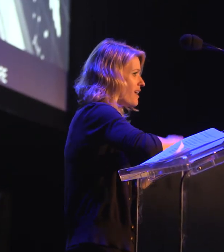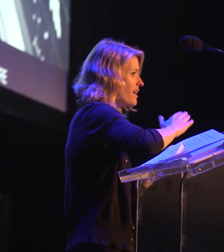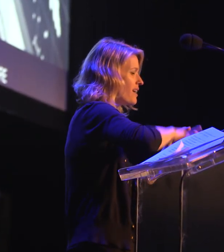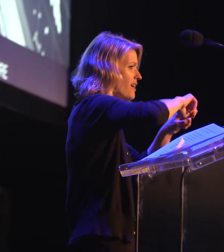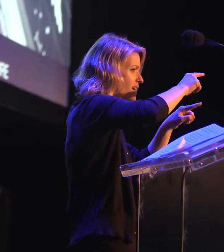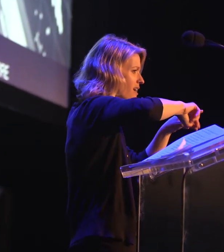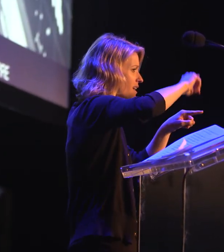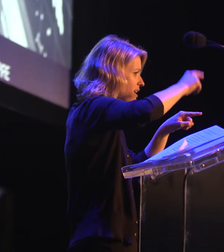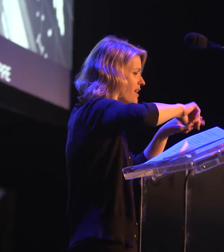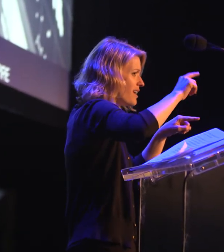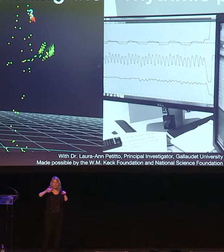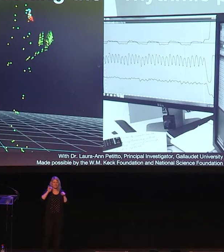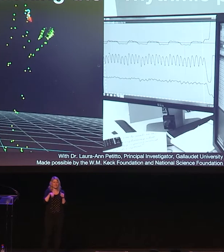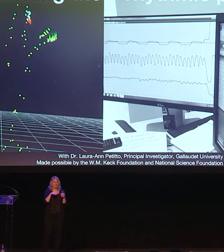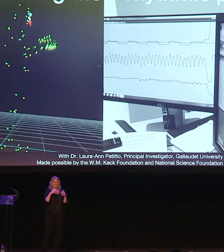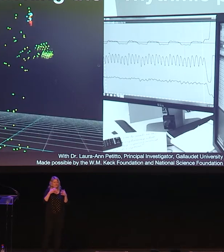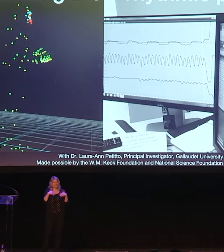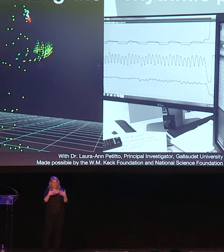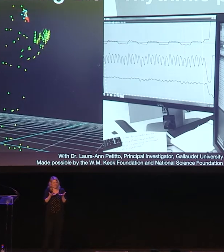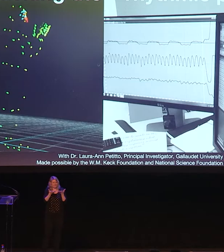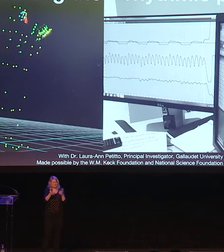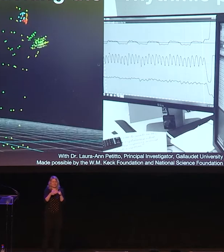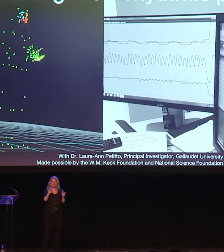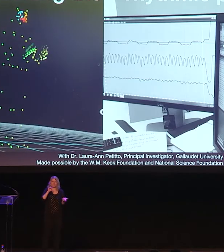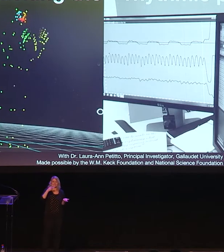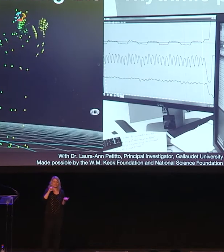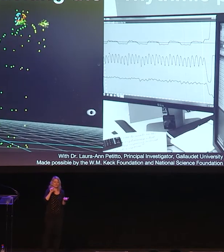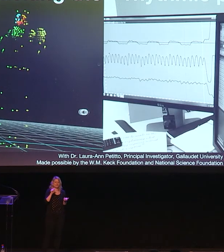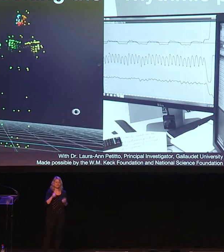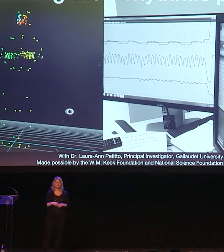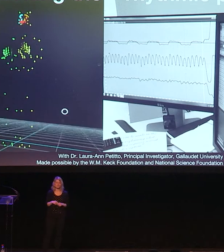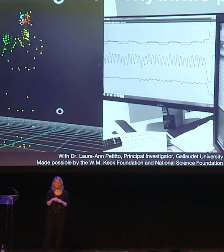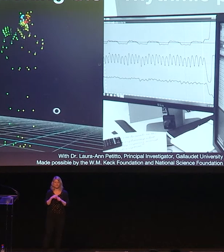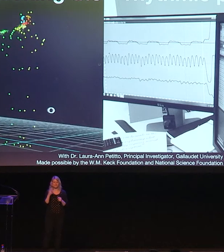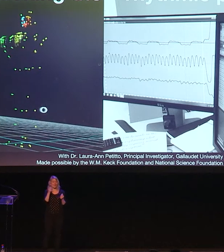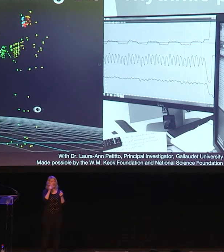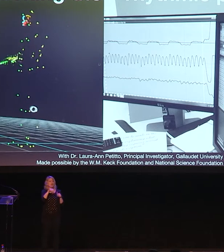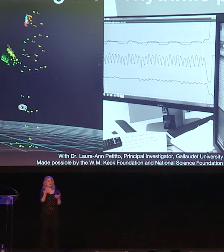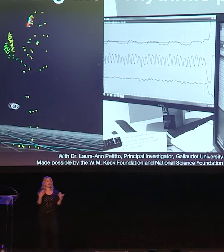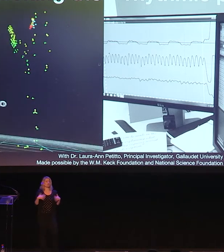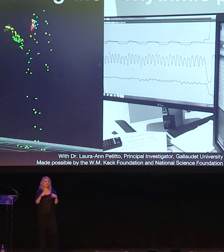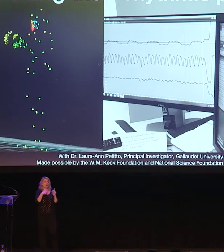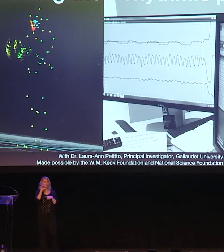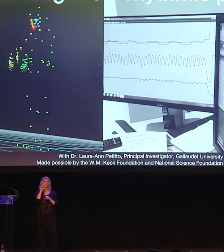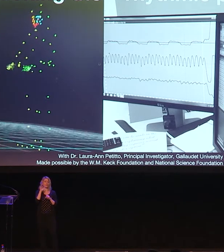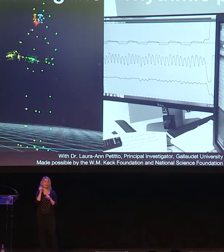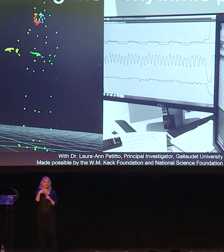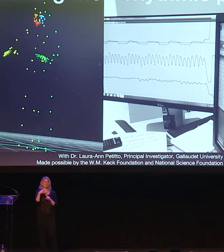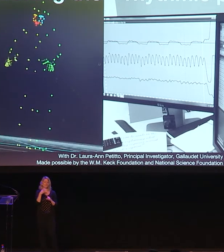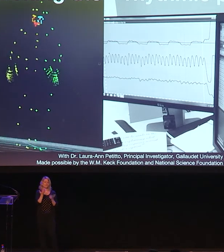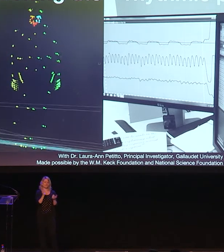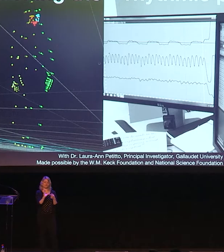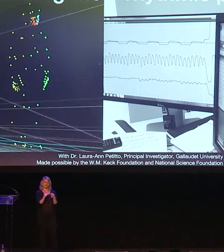someone talking about a boat resting on waves, and you can see the repeated movements. This would serve as a